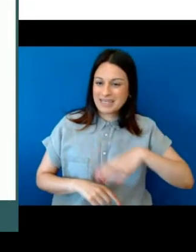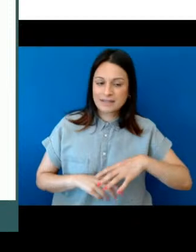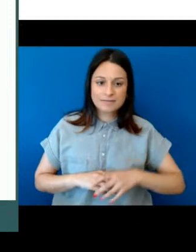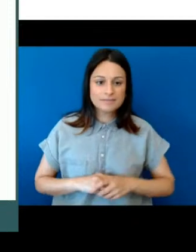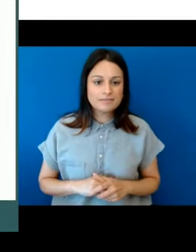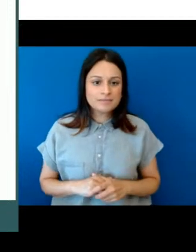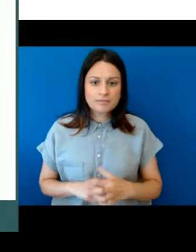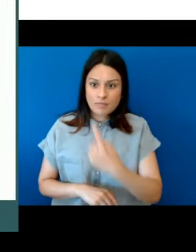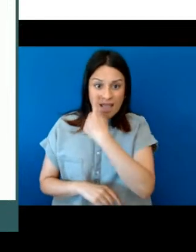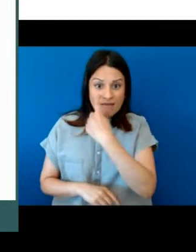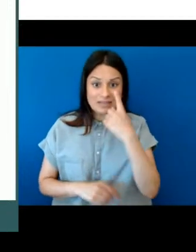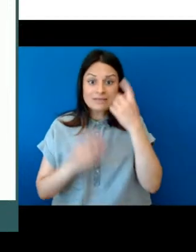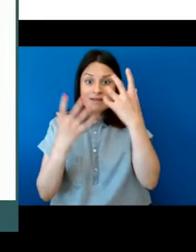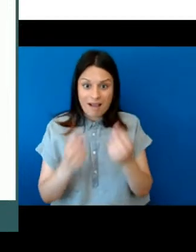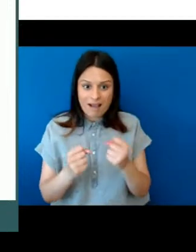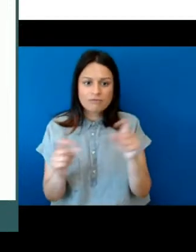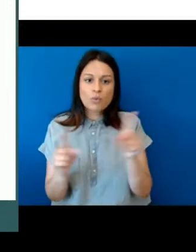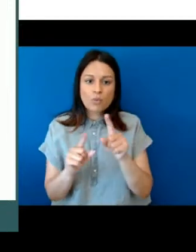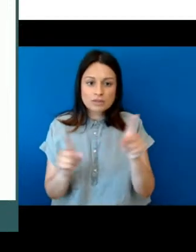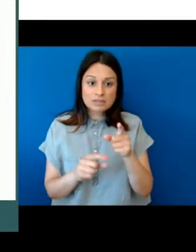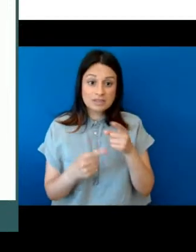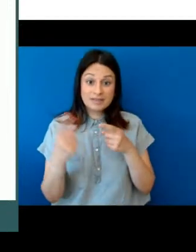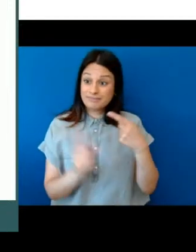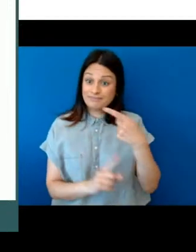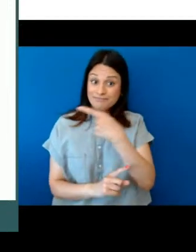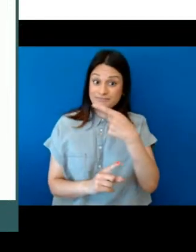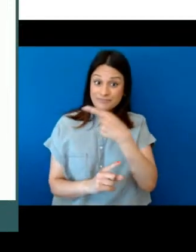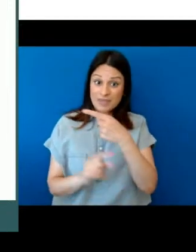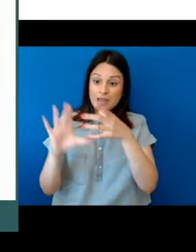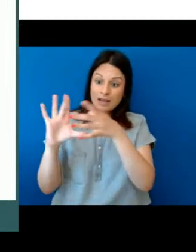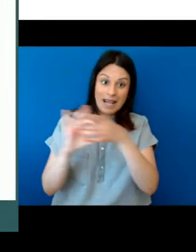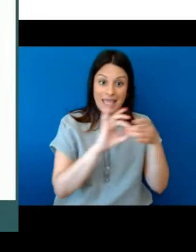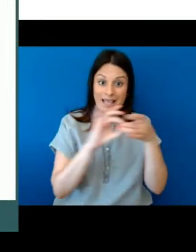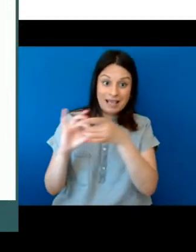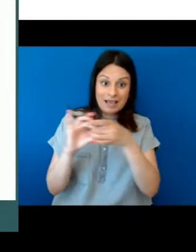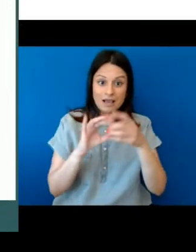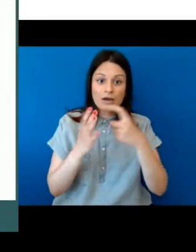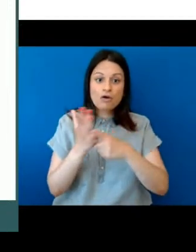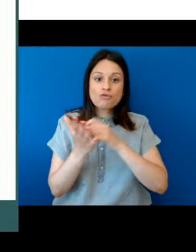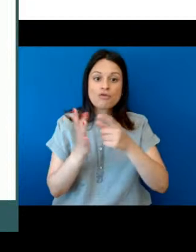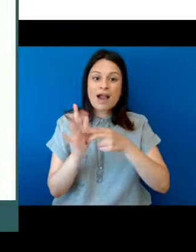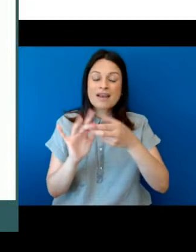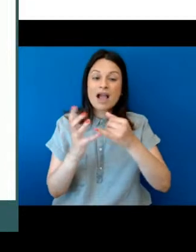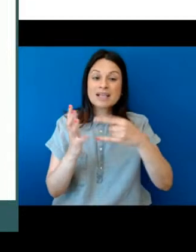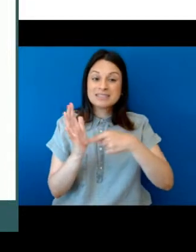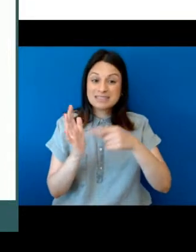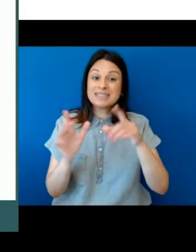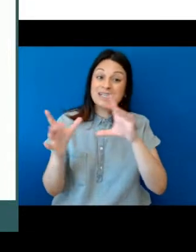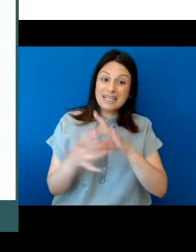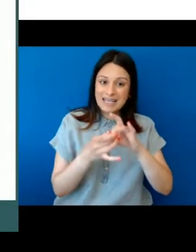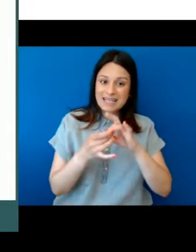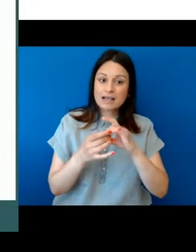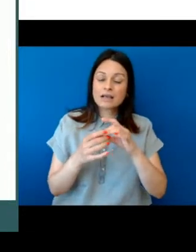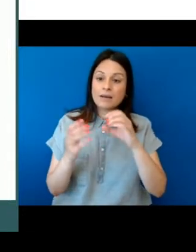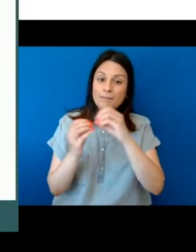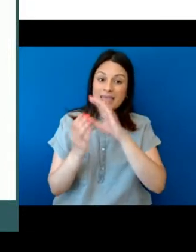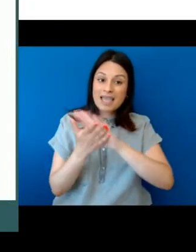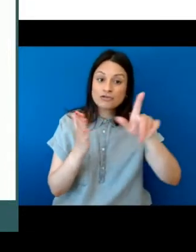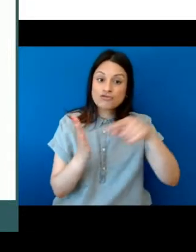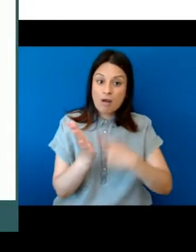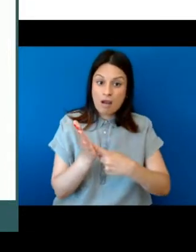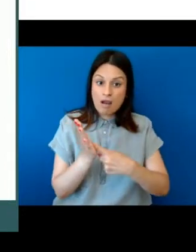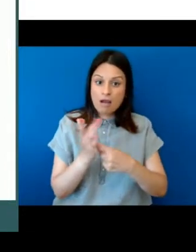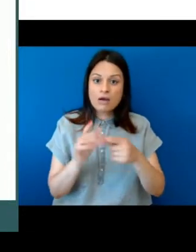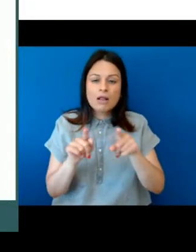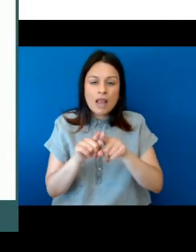that rhinitis causes bronchial hyperreactivity to allergens and to chemicals like histamine